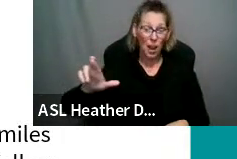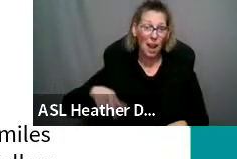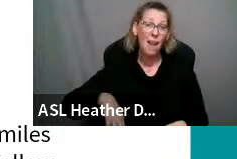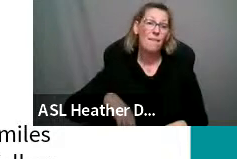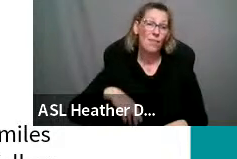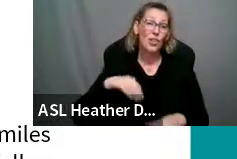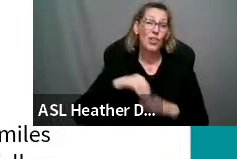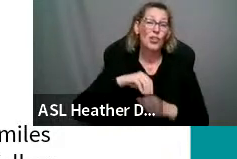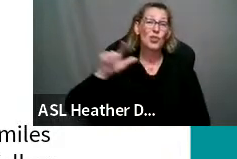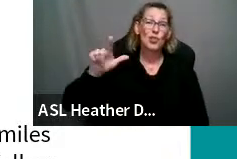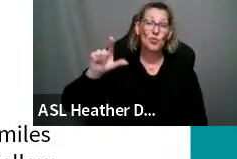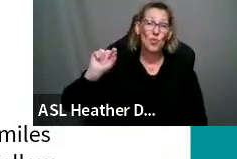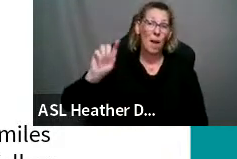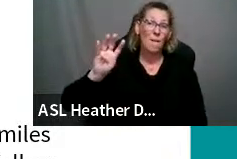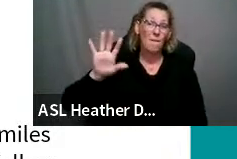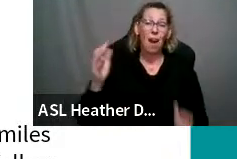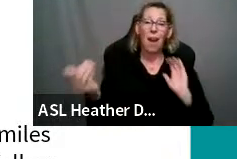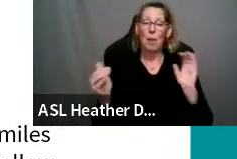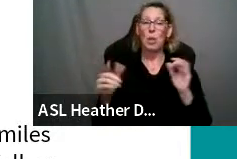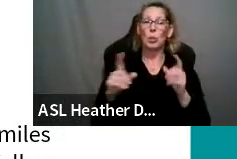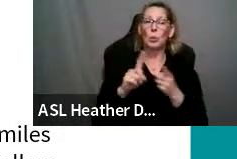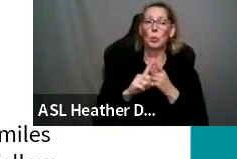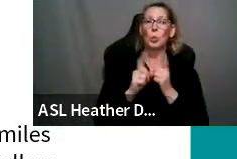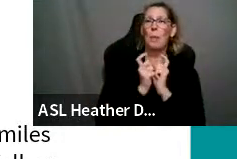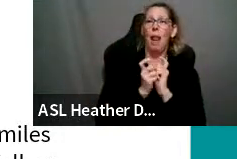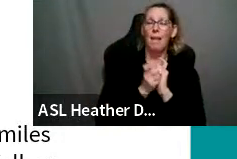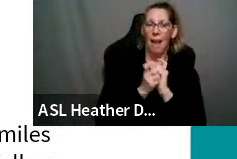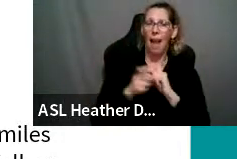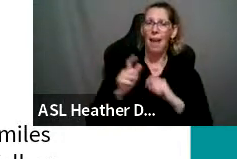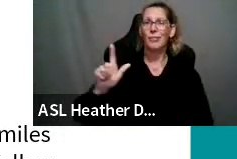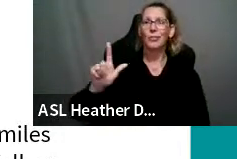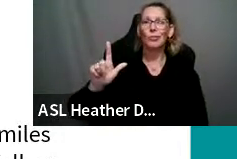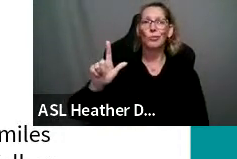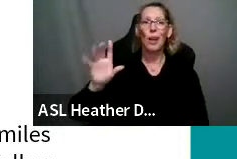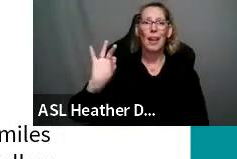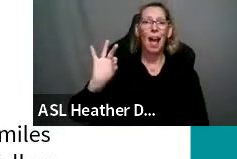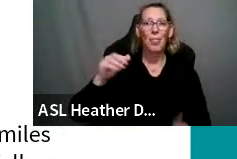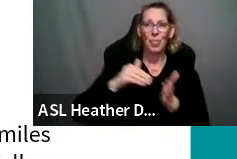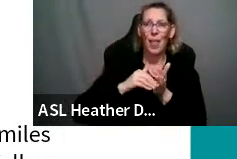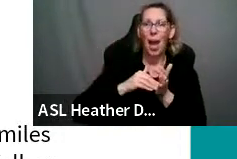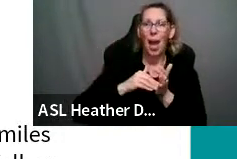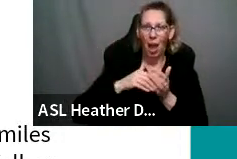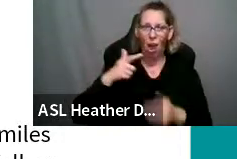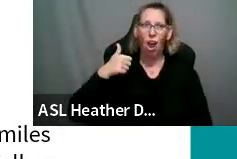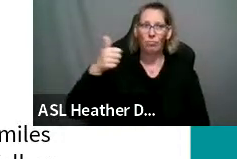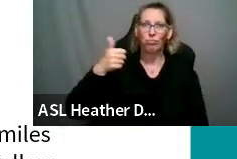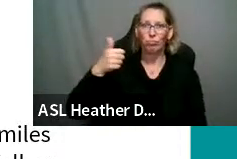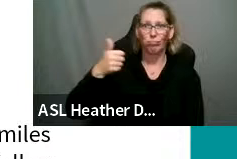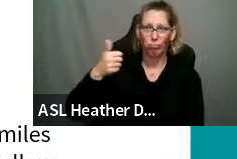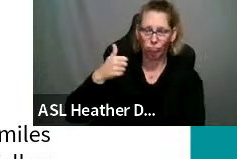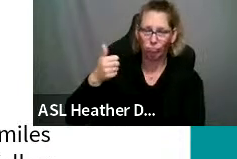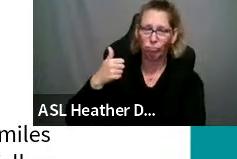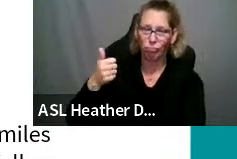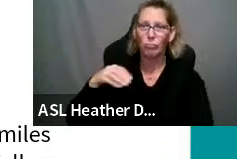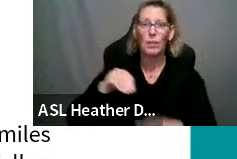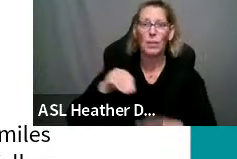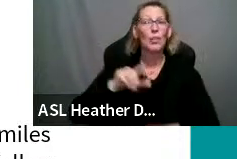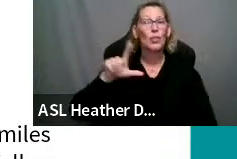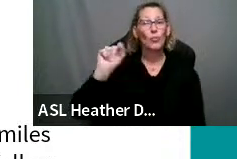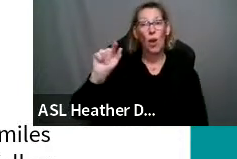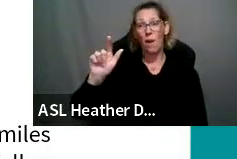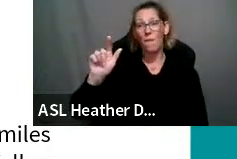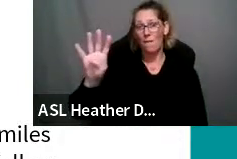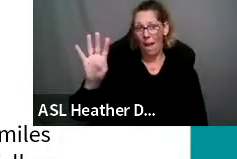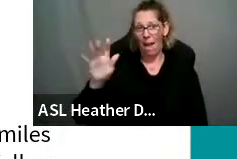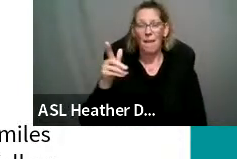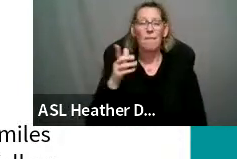2045 versus the modified LPA is almost 29,000 transit riders in 2045.